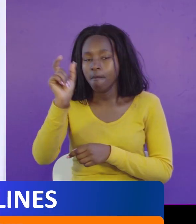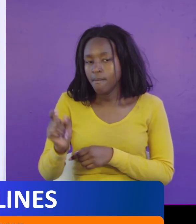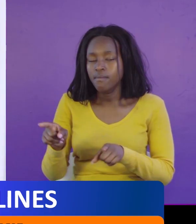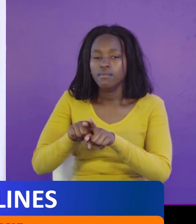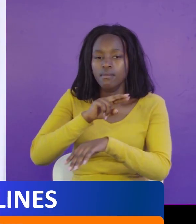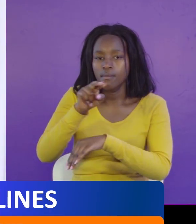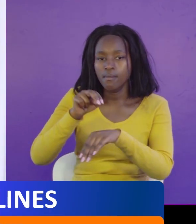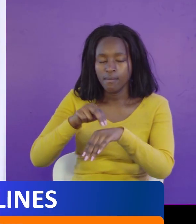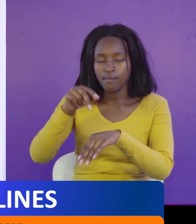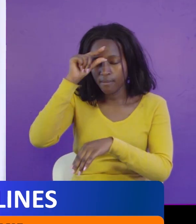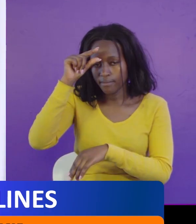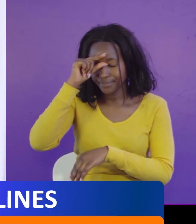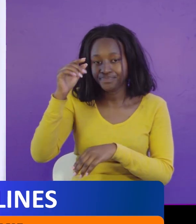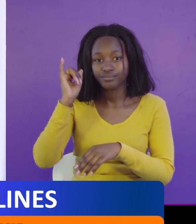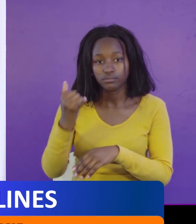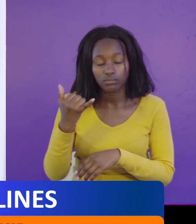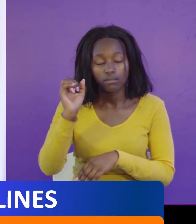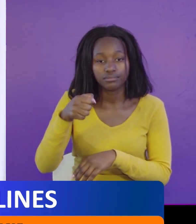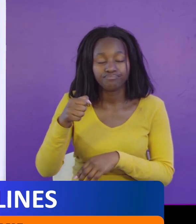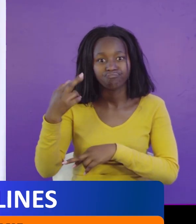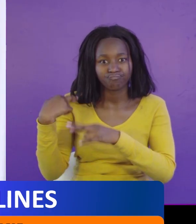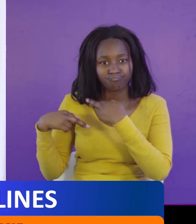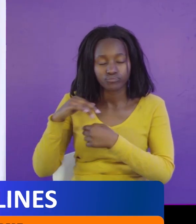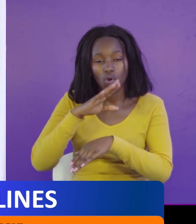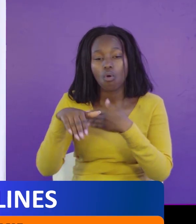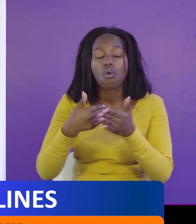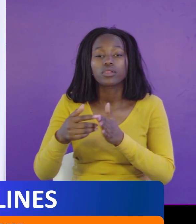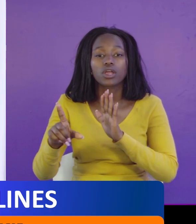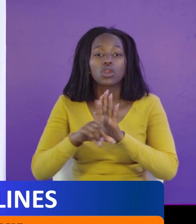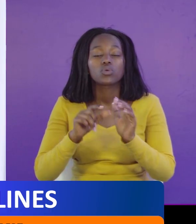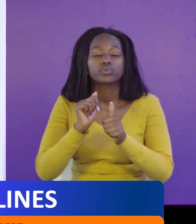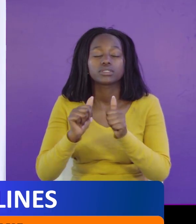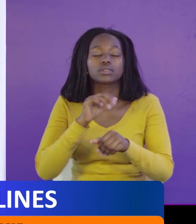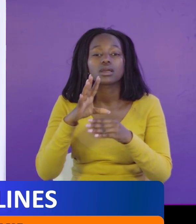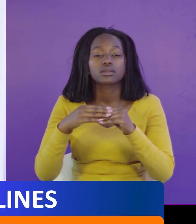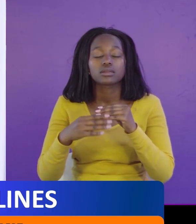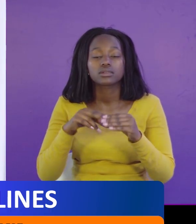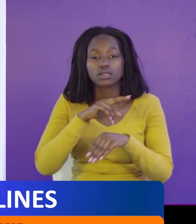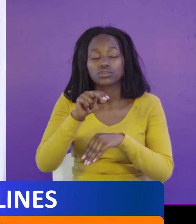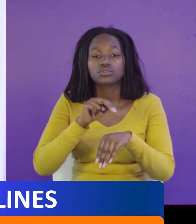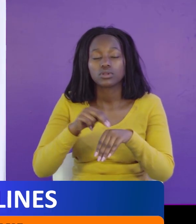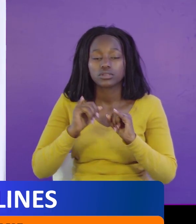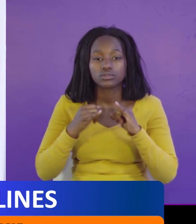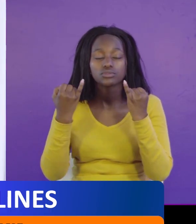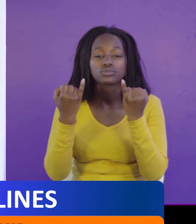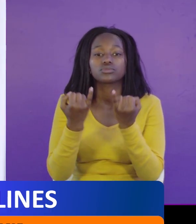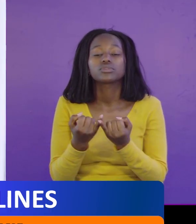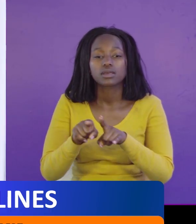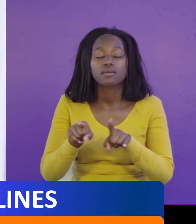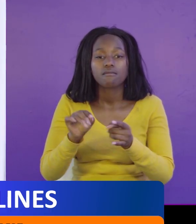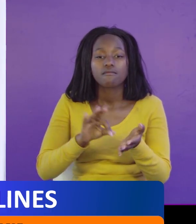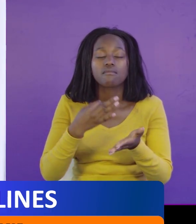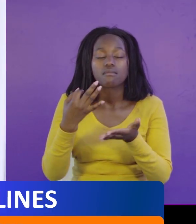review of all the laws that create national institutions and funds for functions